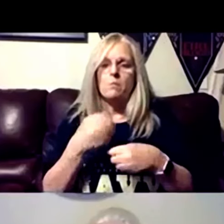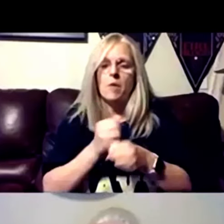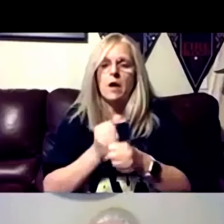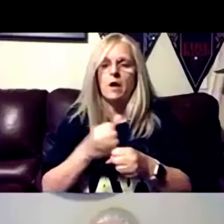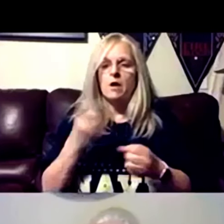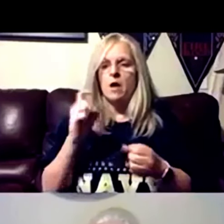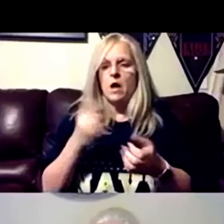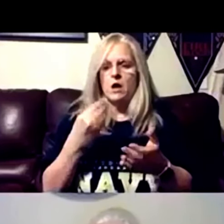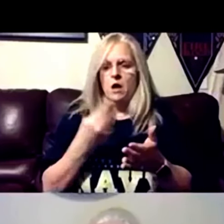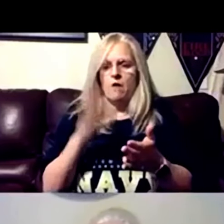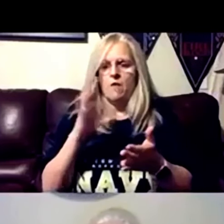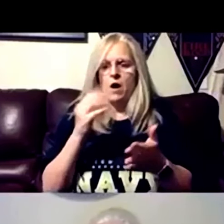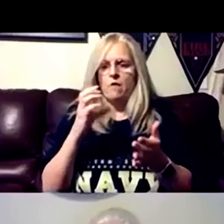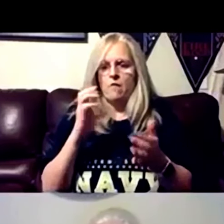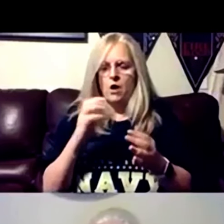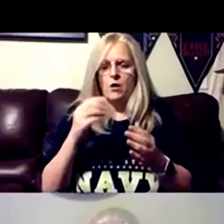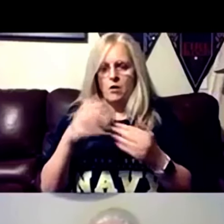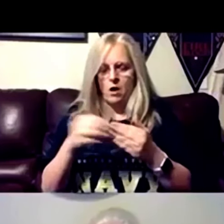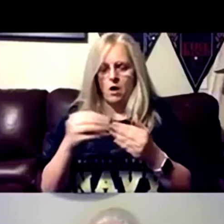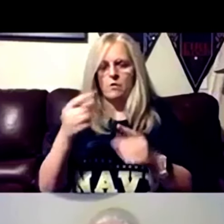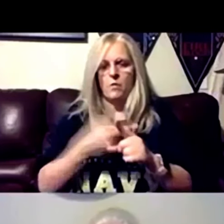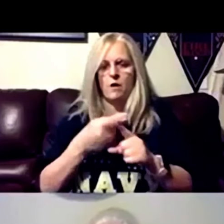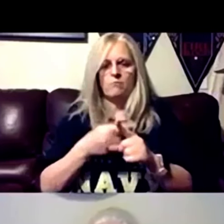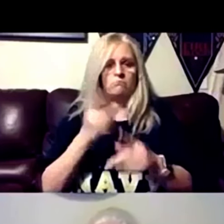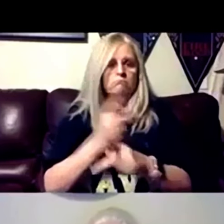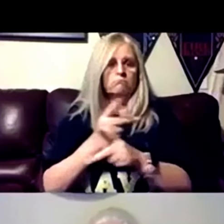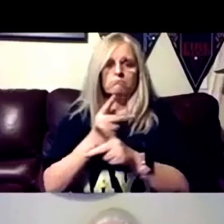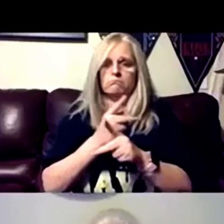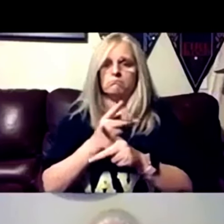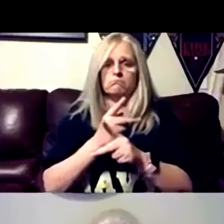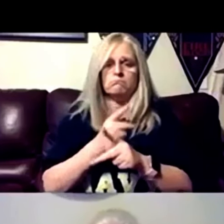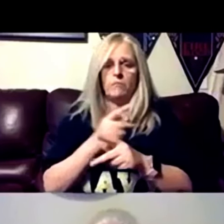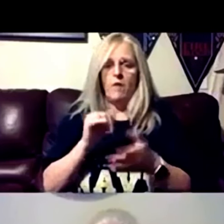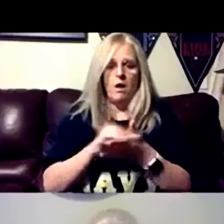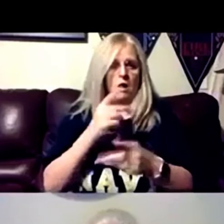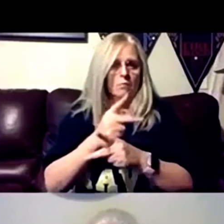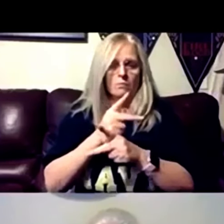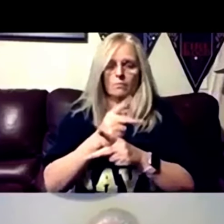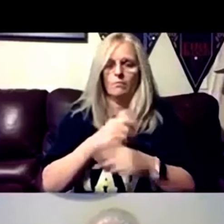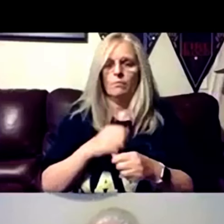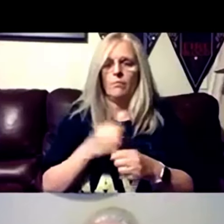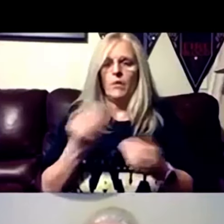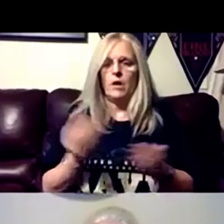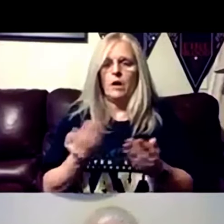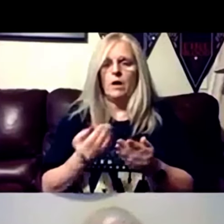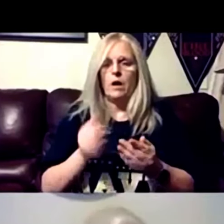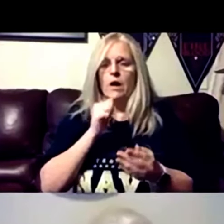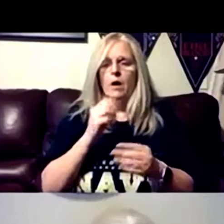done deal. That's already taken care of, right? It's already taken care of. So here I am, Marty. You